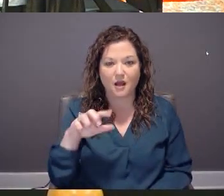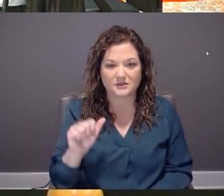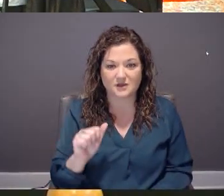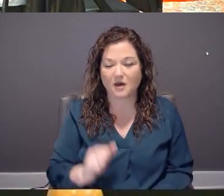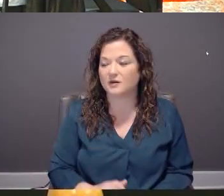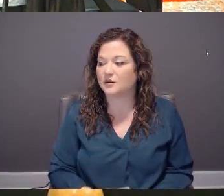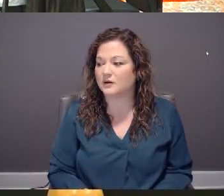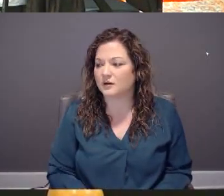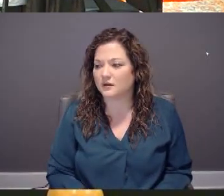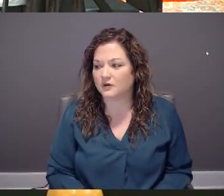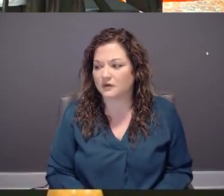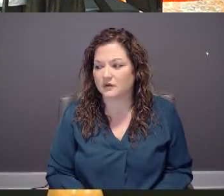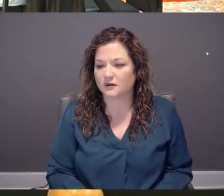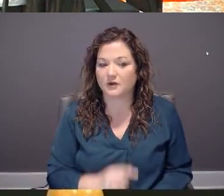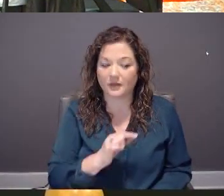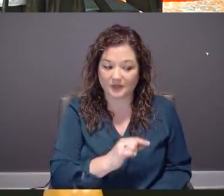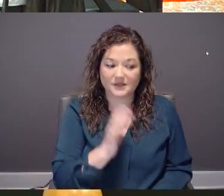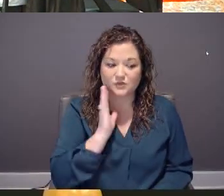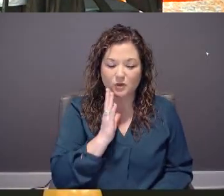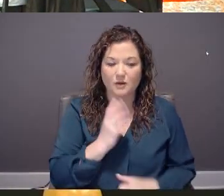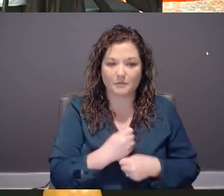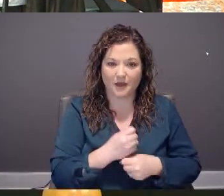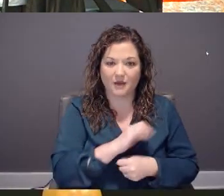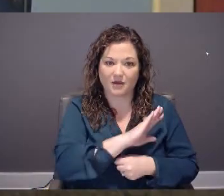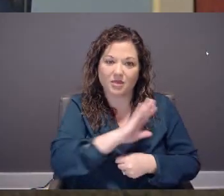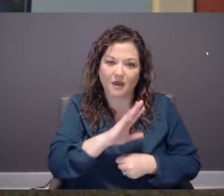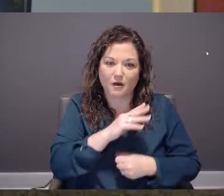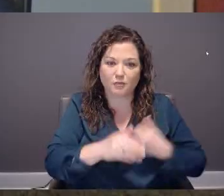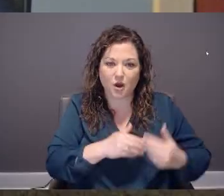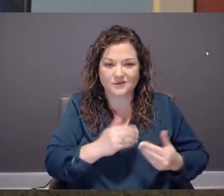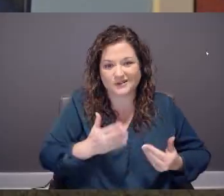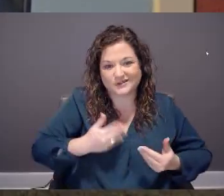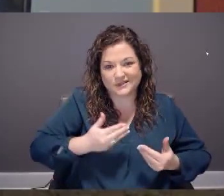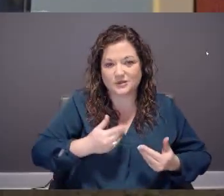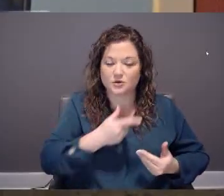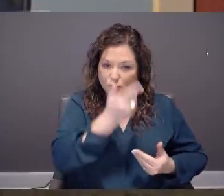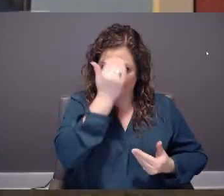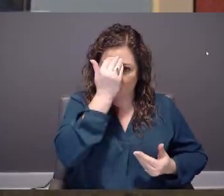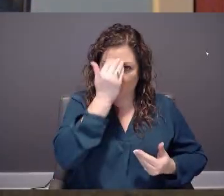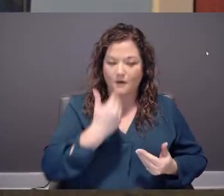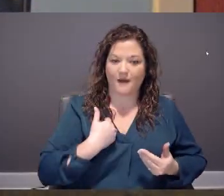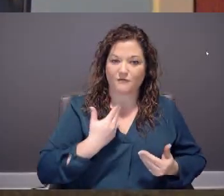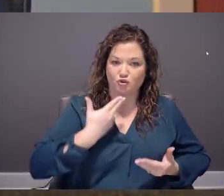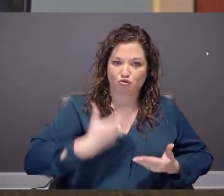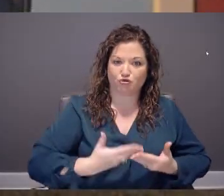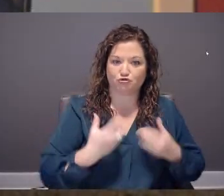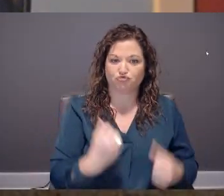processes easier, knowing that they have good, strong, dedicated signal and all that.